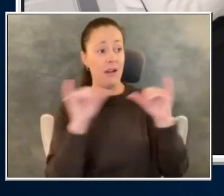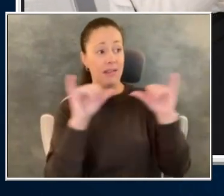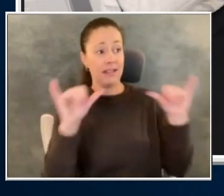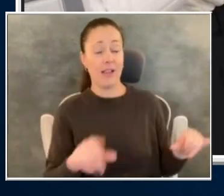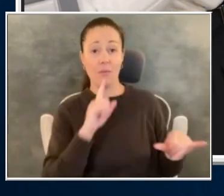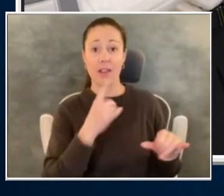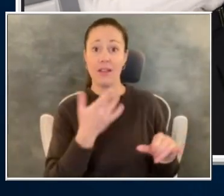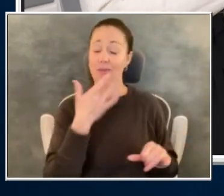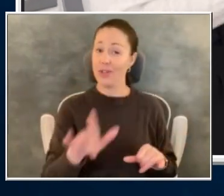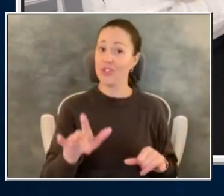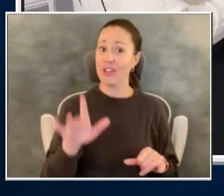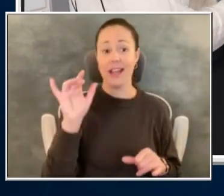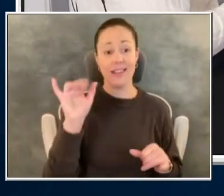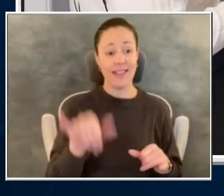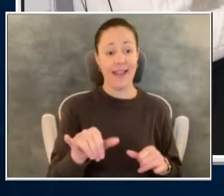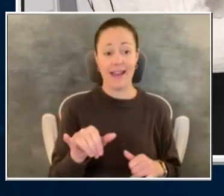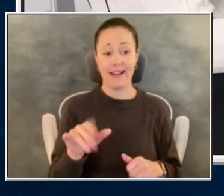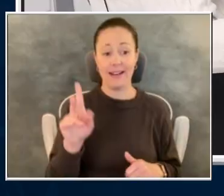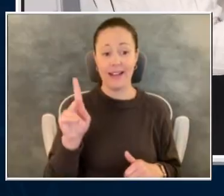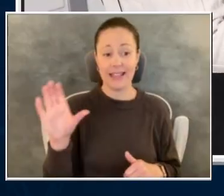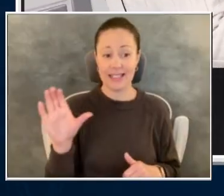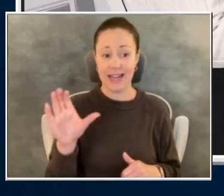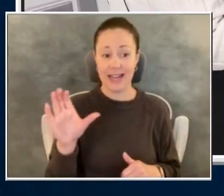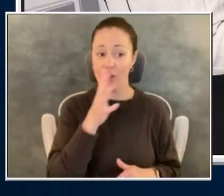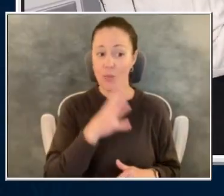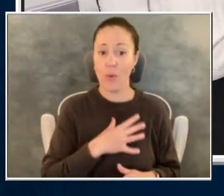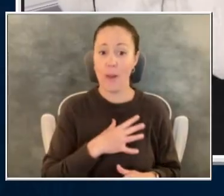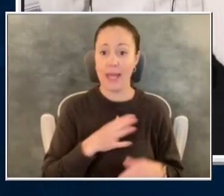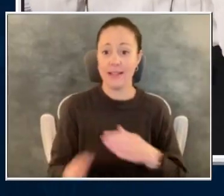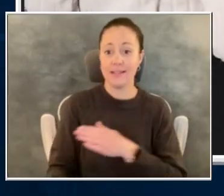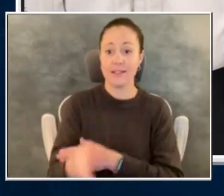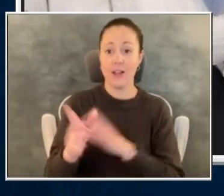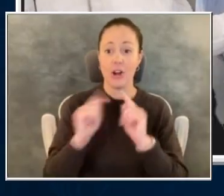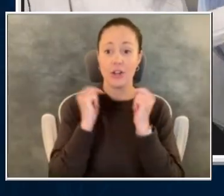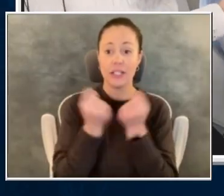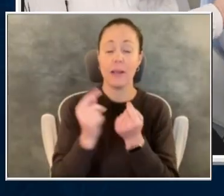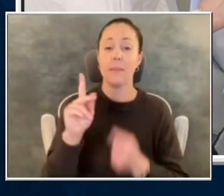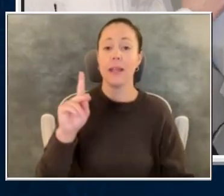City's women's soccer team, KC Current, had